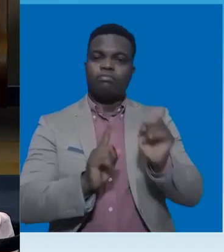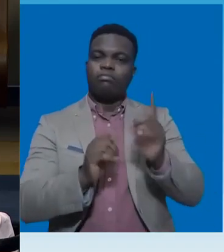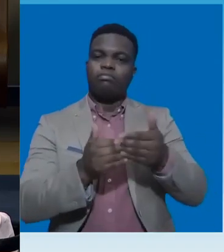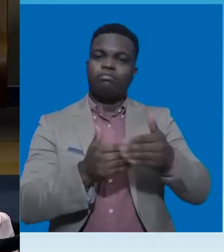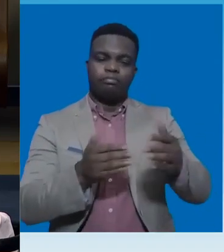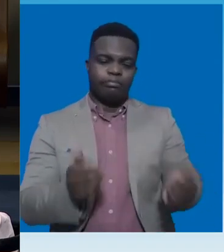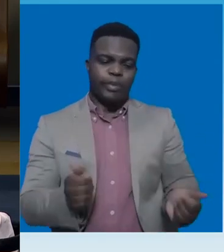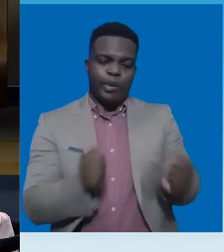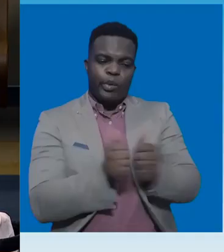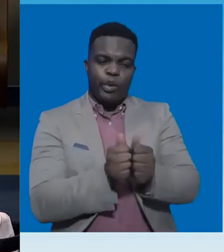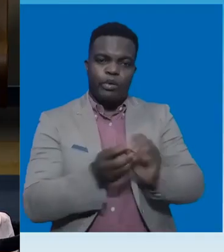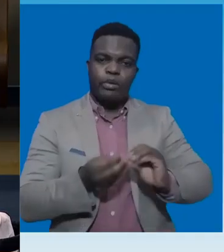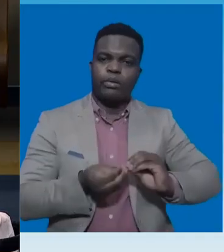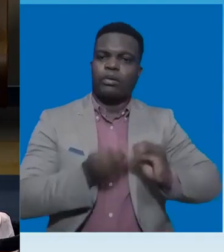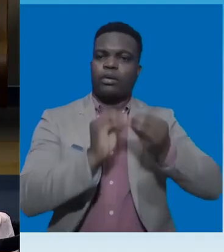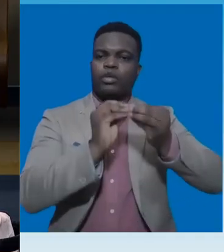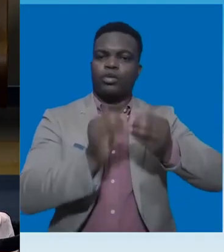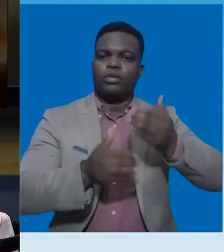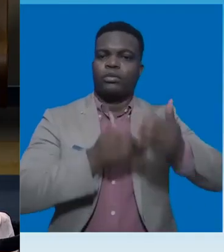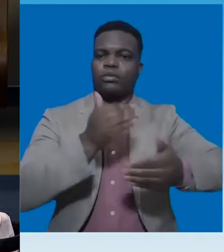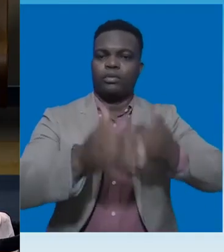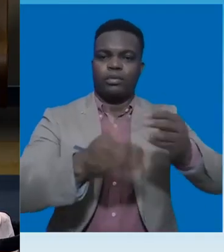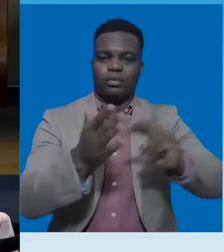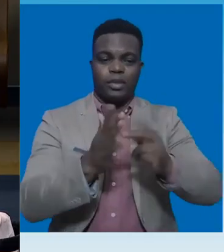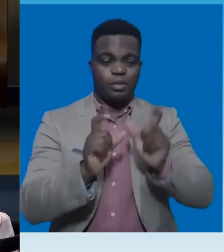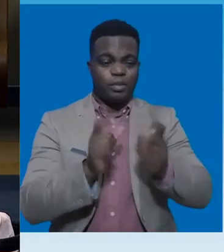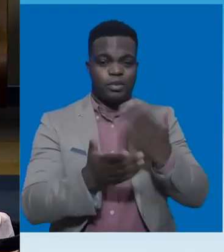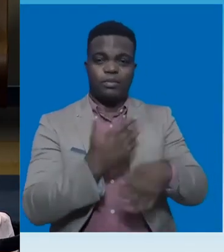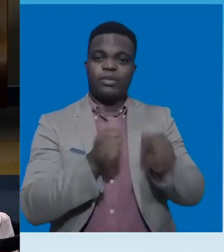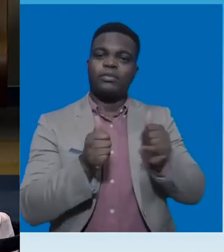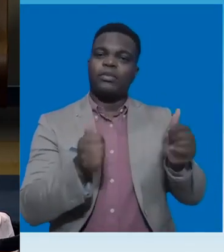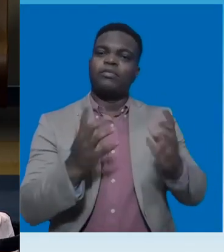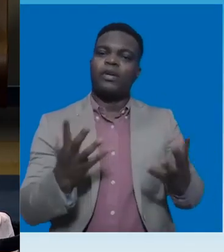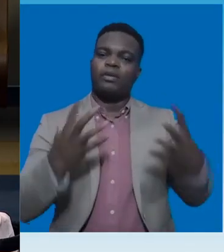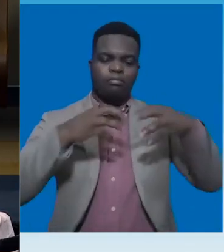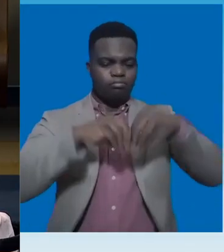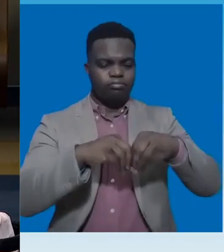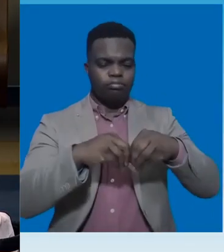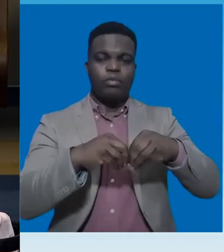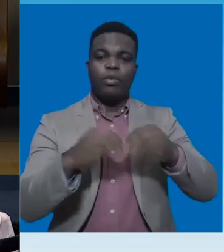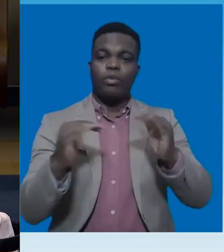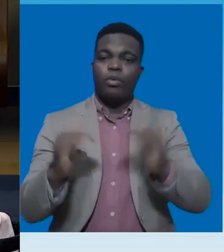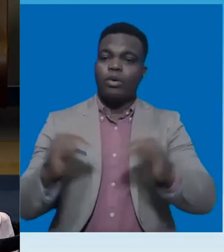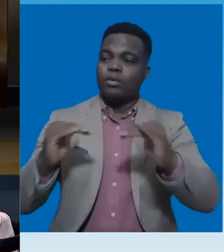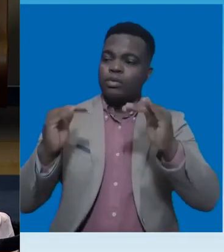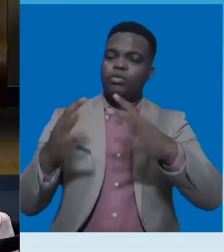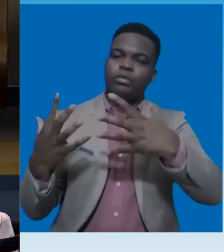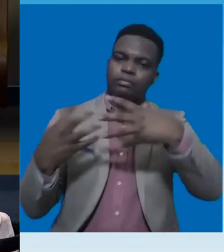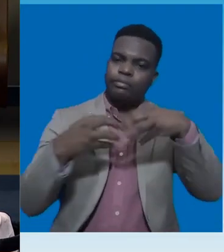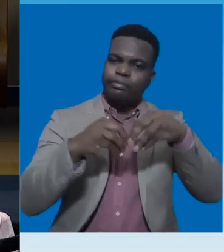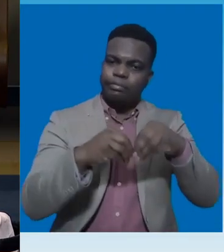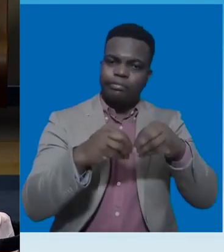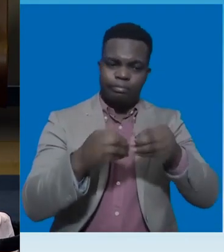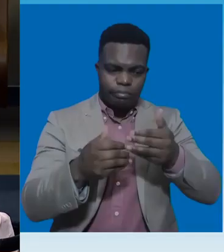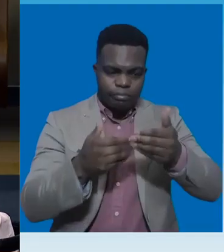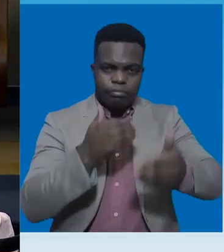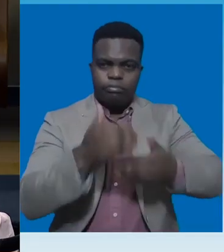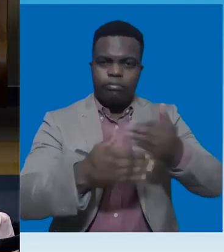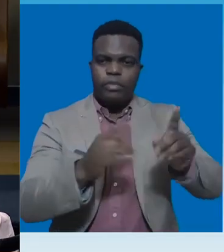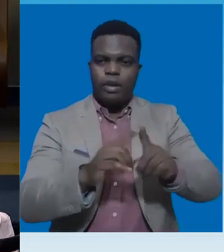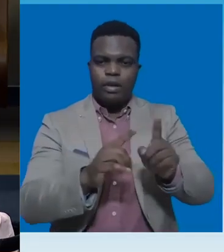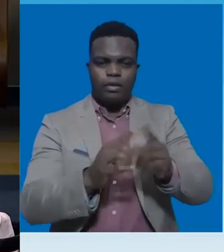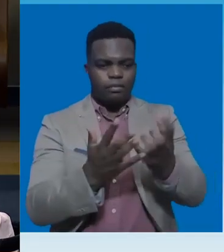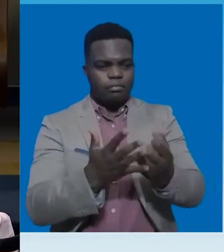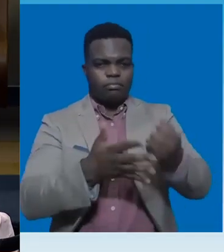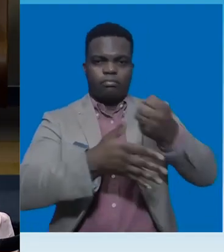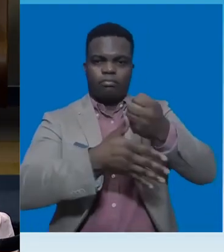their representative organizations must remain at the heart of all efforts. UNDIS